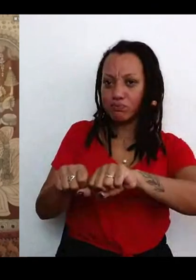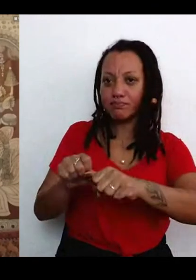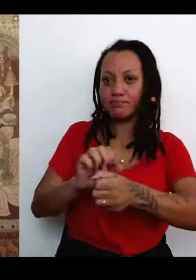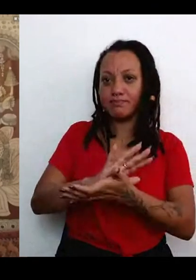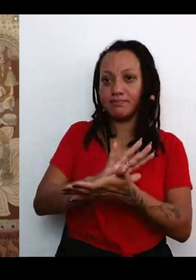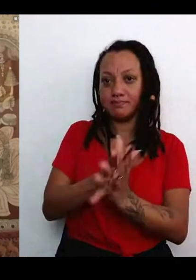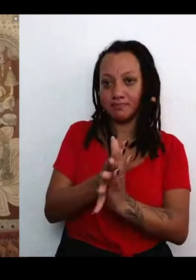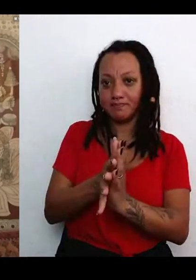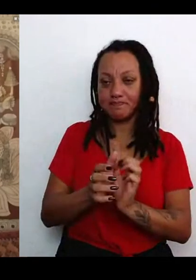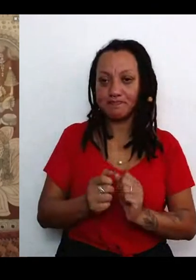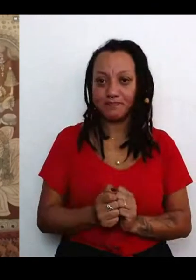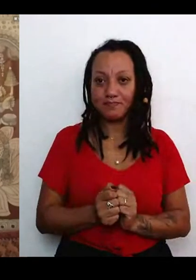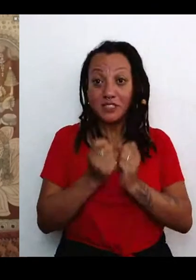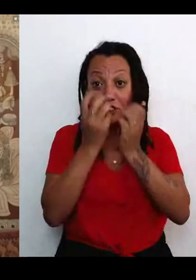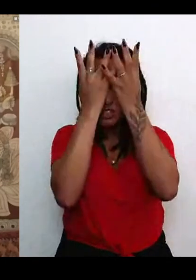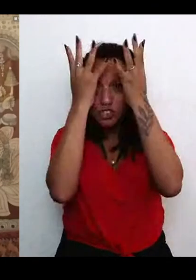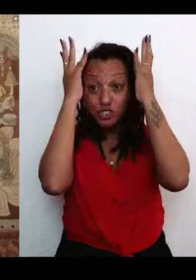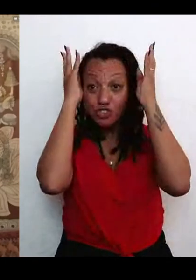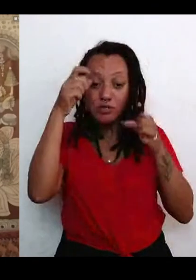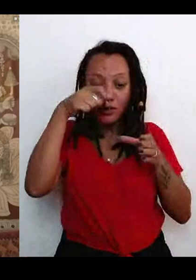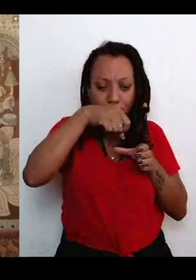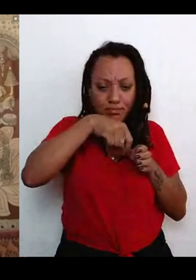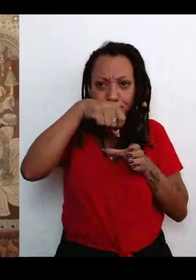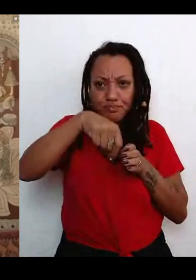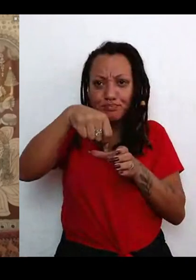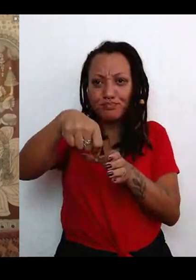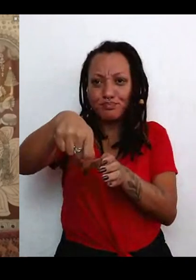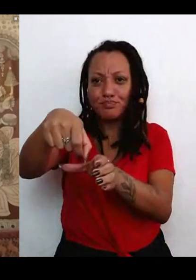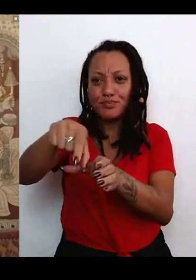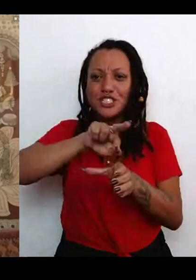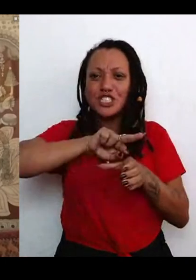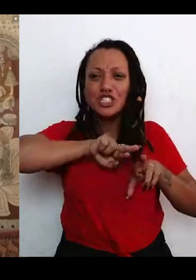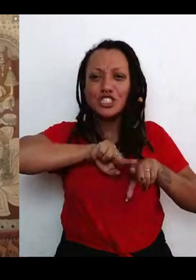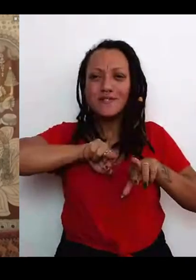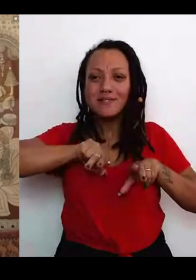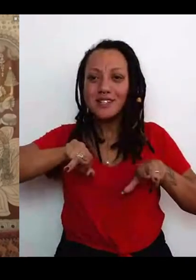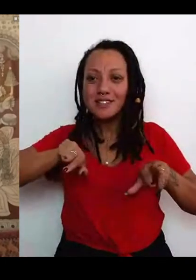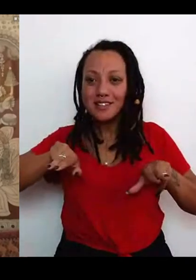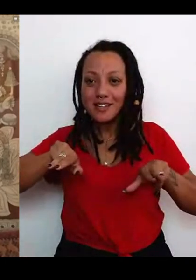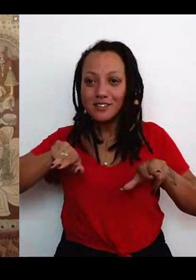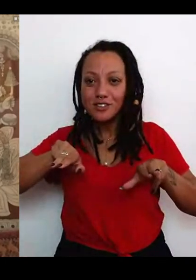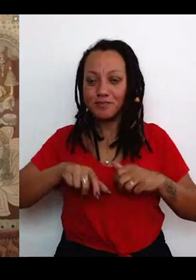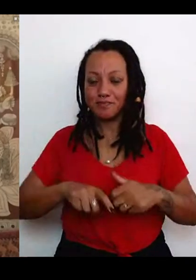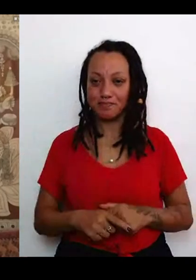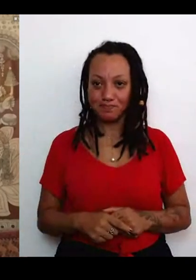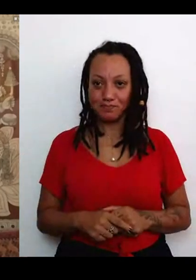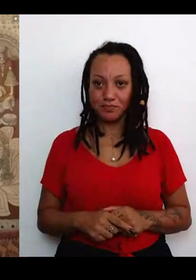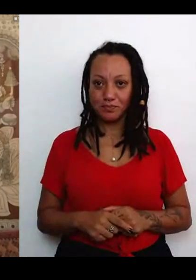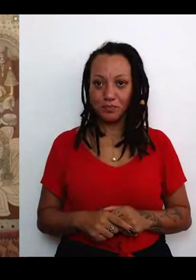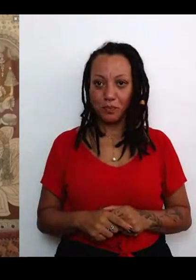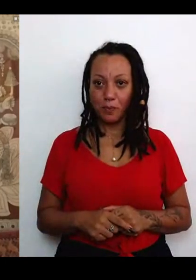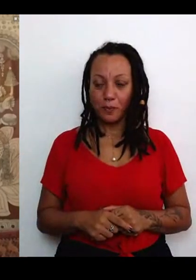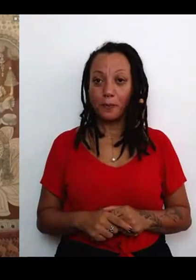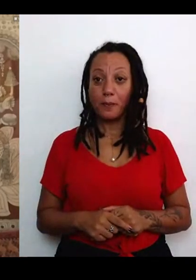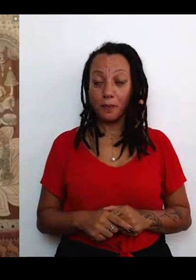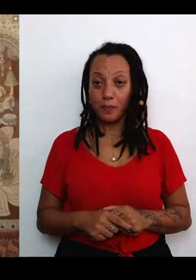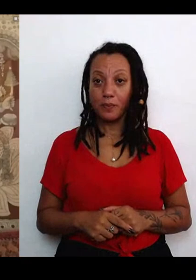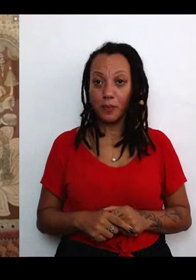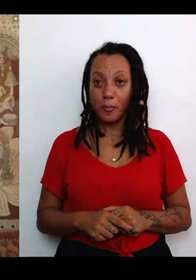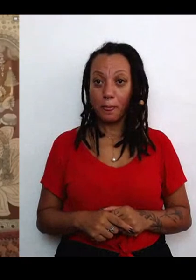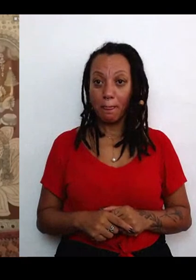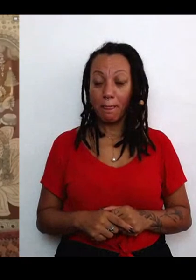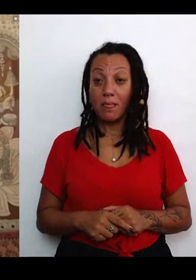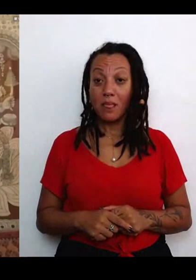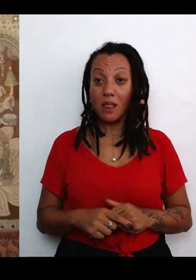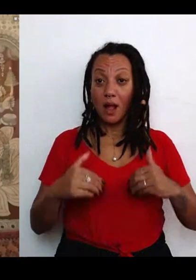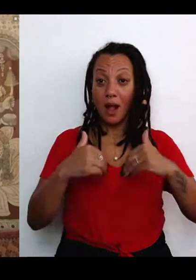another element of apartheid is the assumed superiority of the colonizing culture to the colonized cultures and the